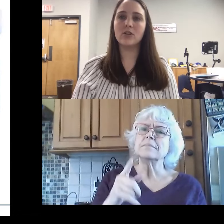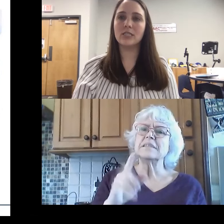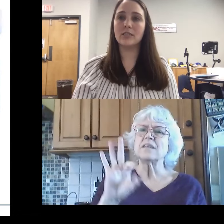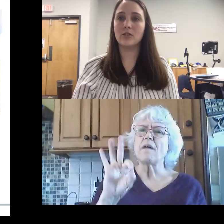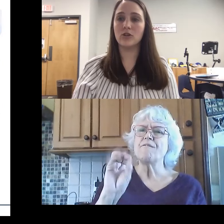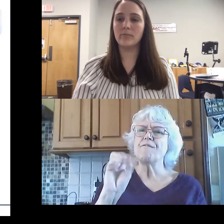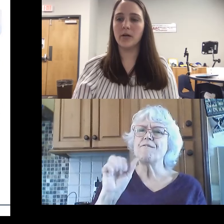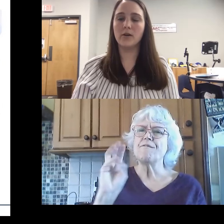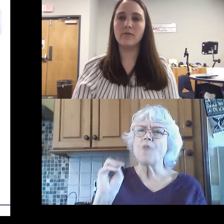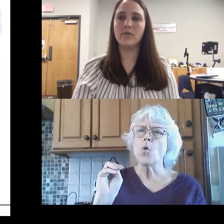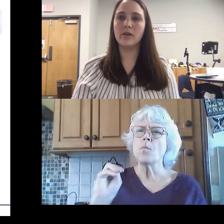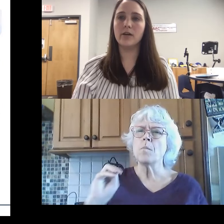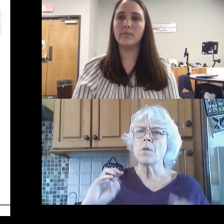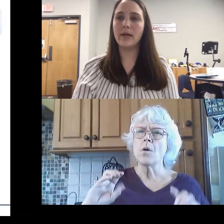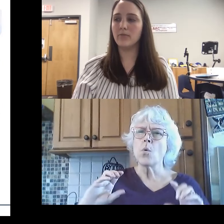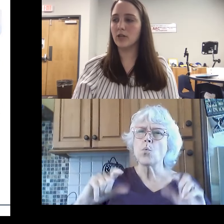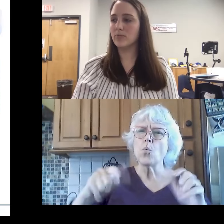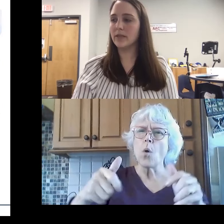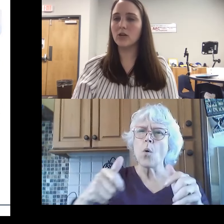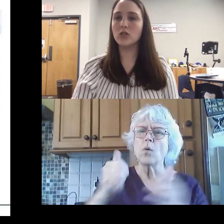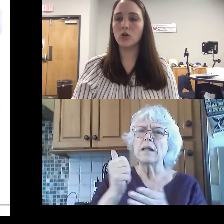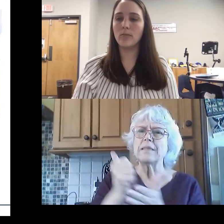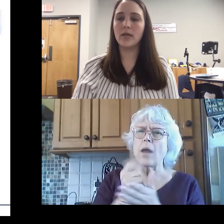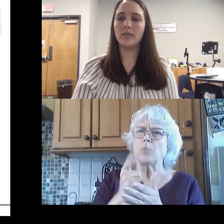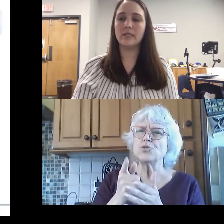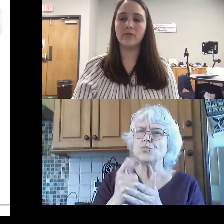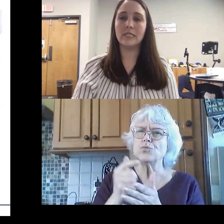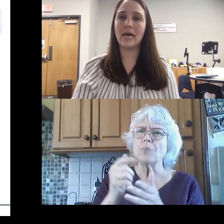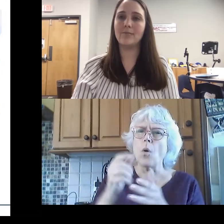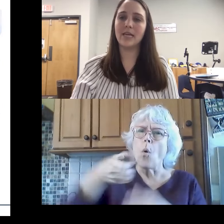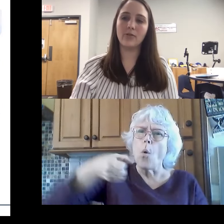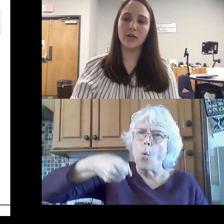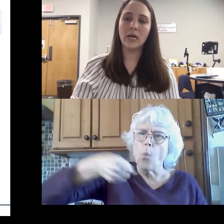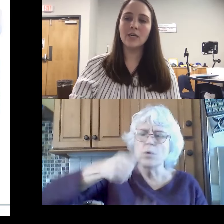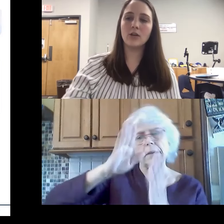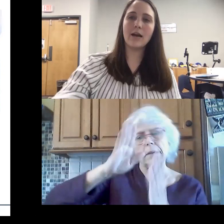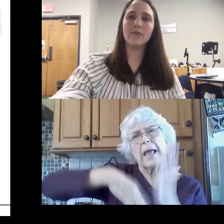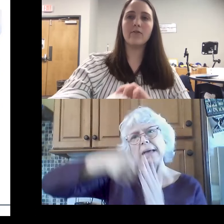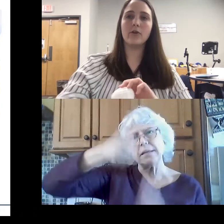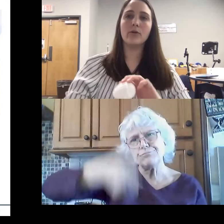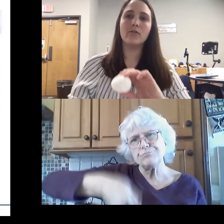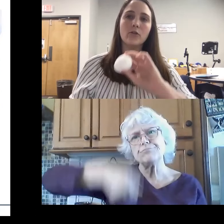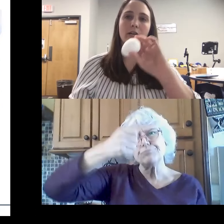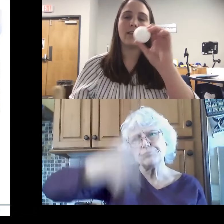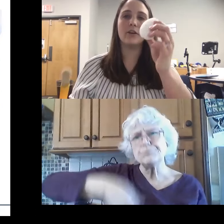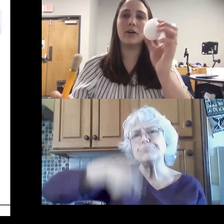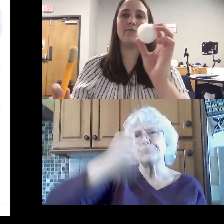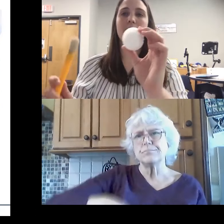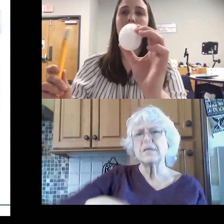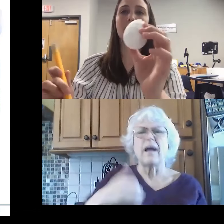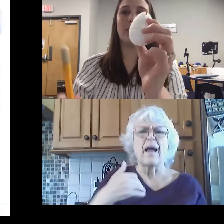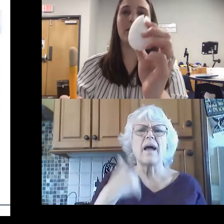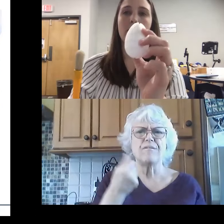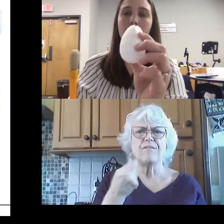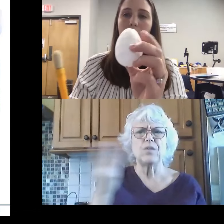increases the grip of the paintbrush but there are so many different types out there. So I have a few if you look at the